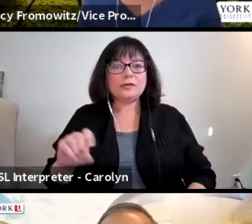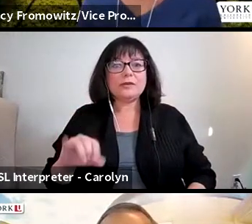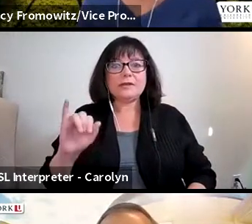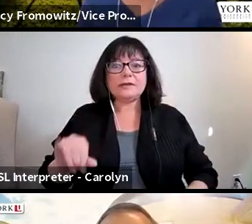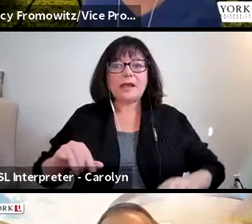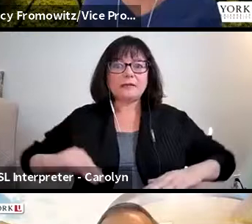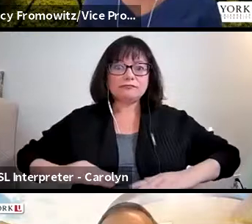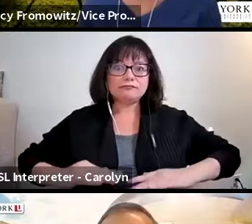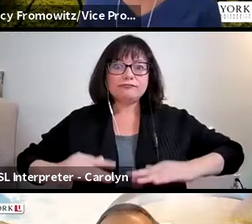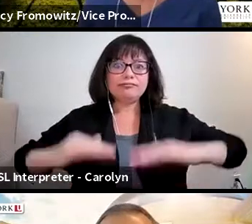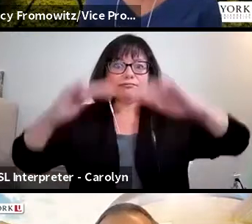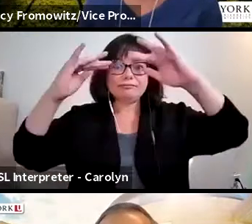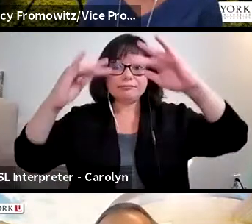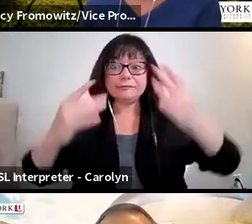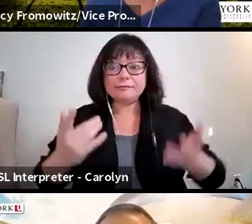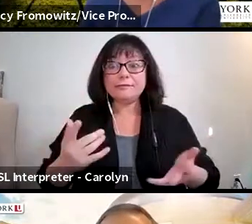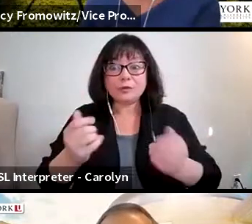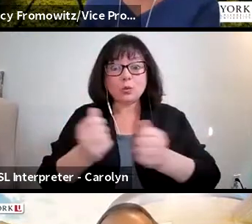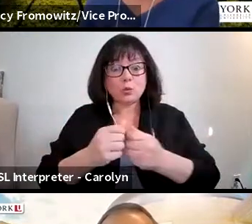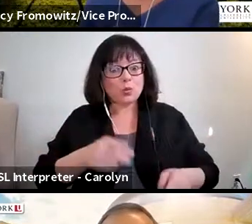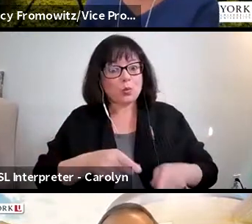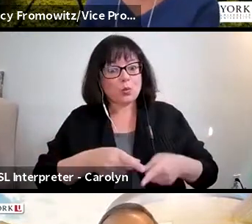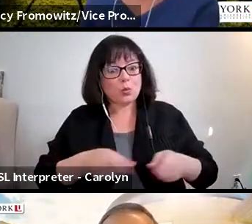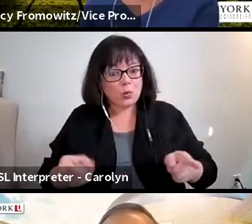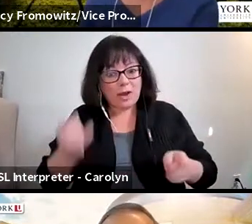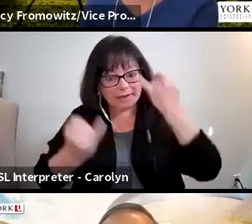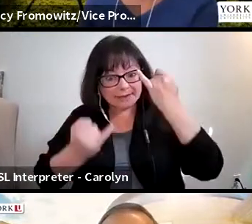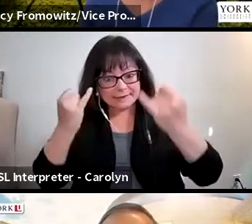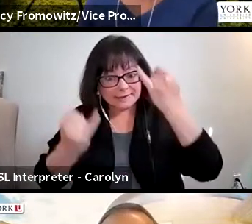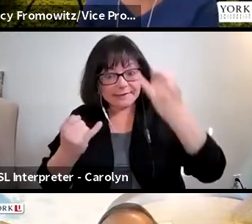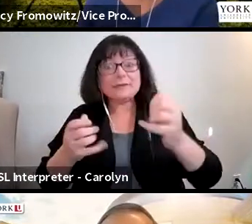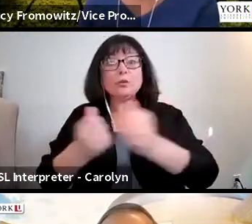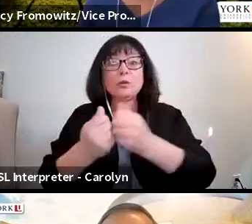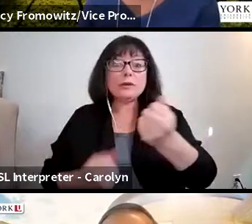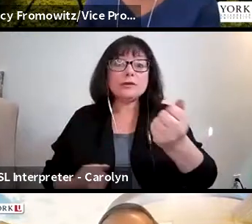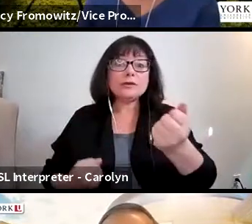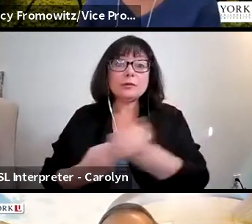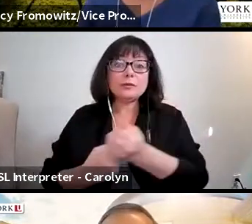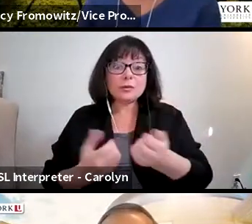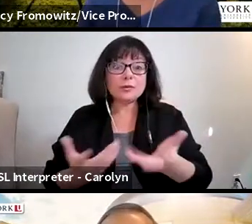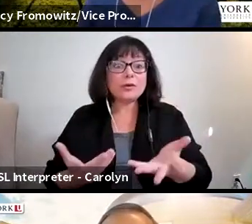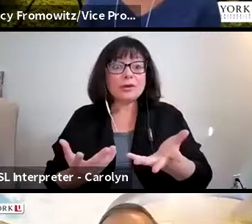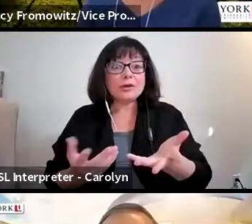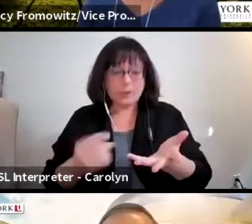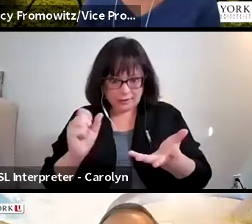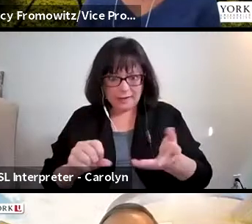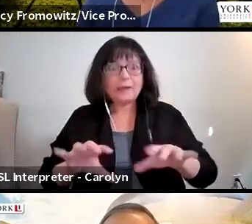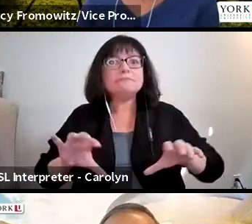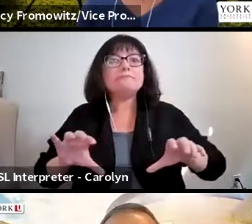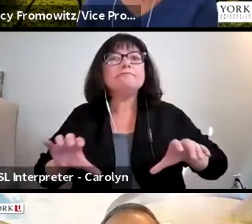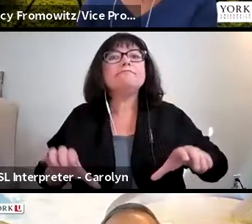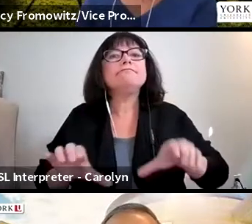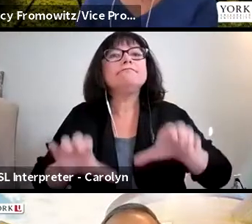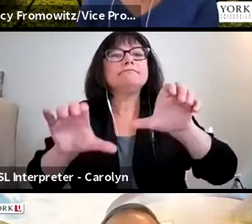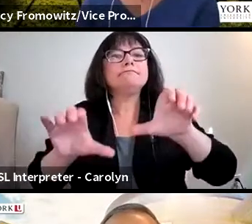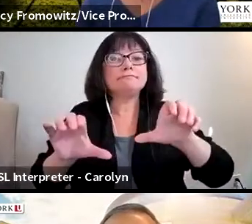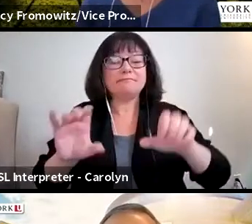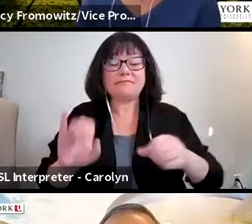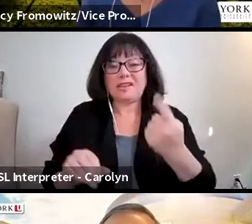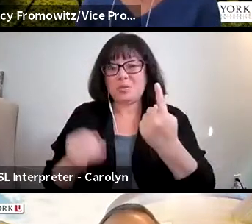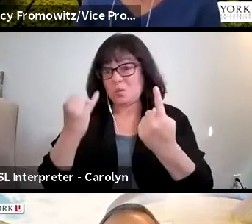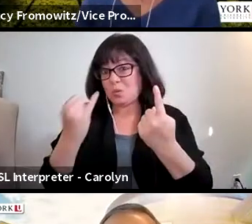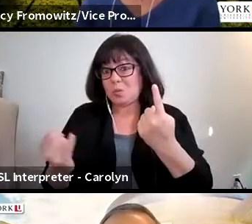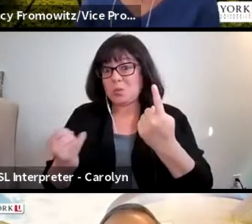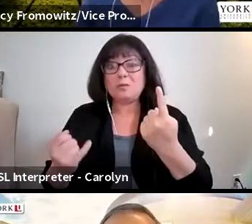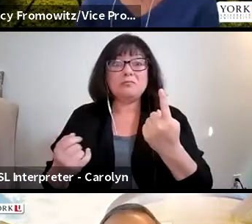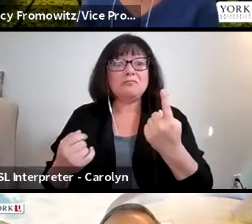resources, with a bit of organizational support, they could come together and do that. So that's one idea that has come forward. I'd be interested to hear